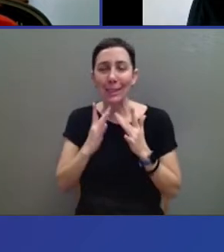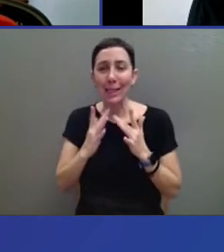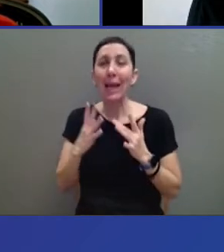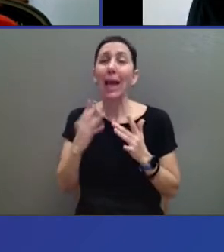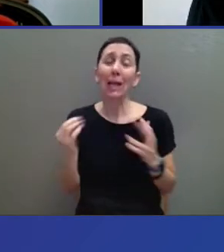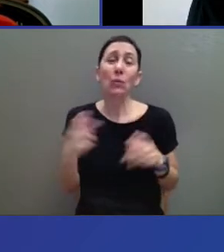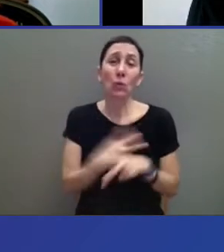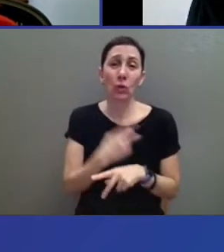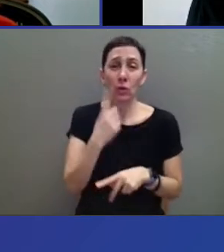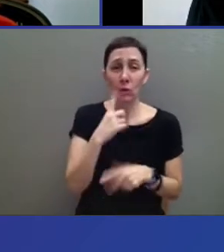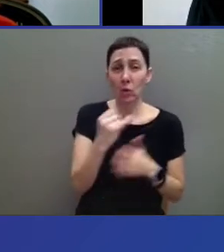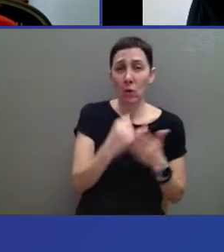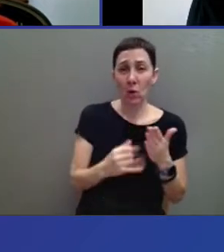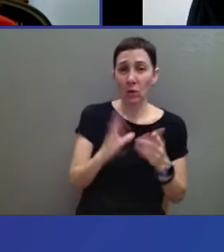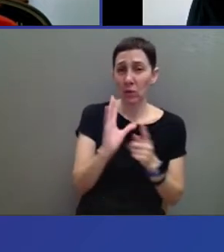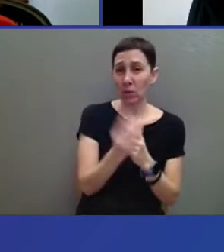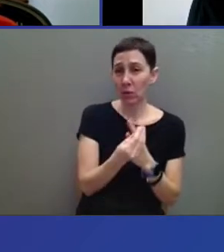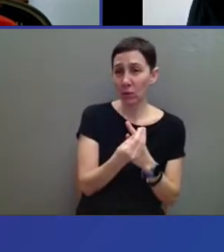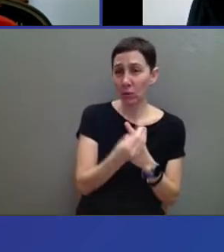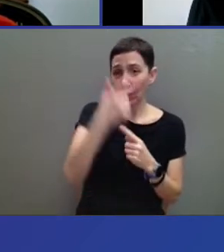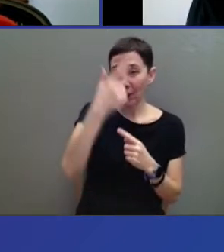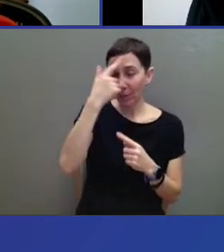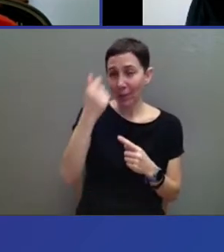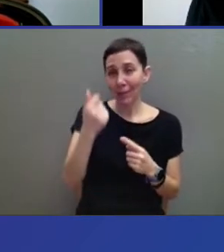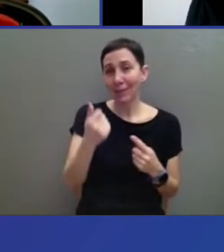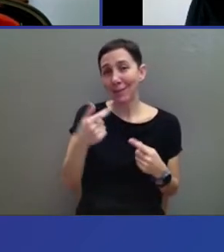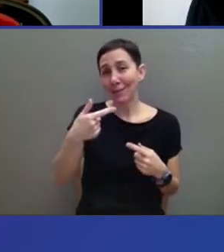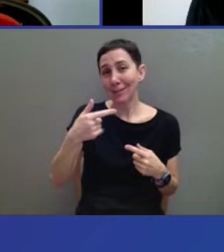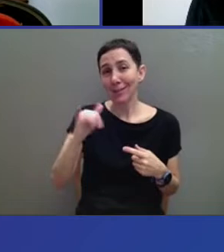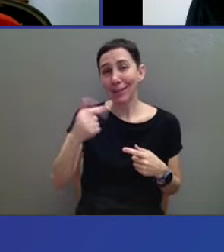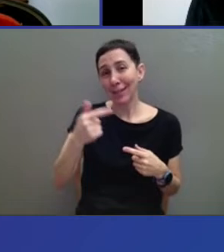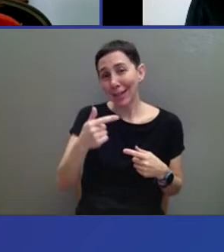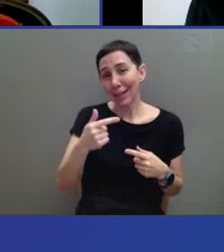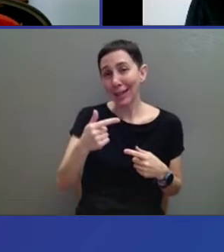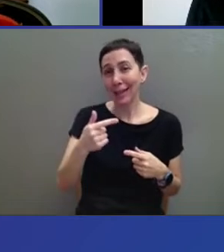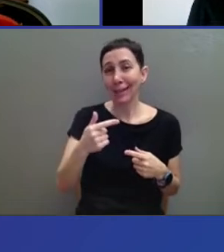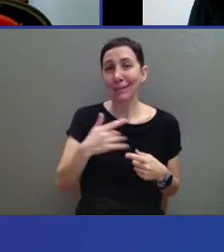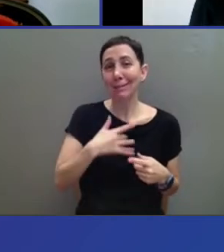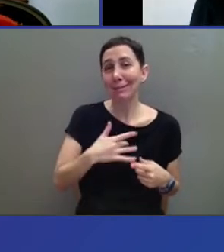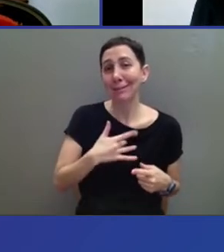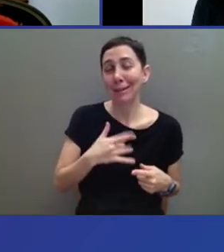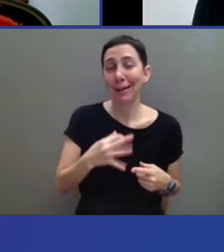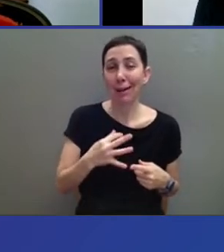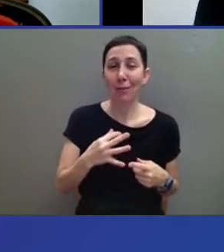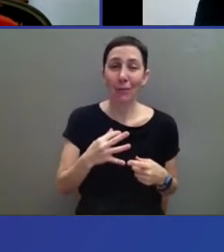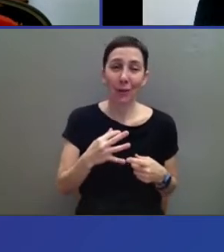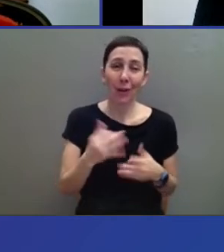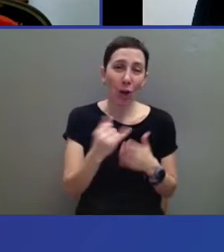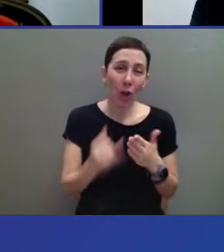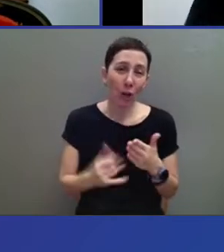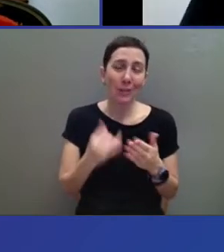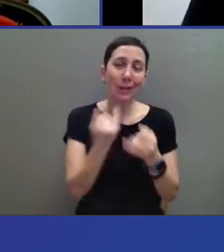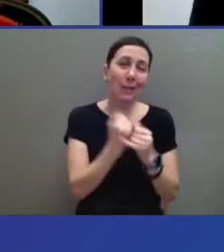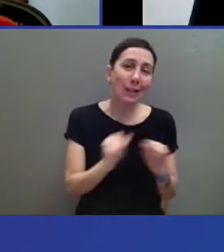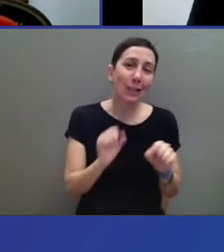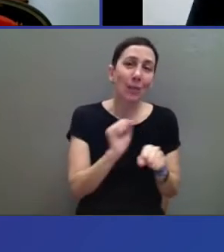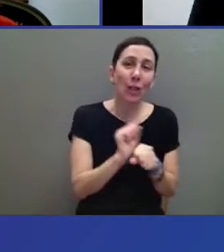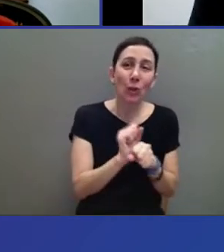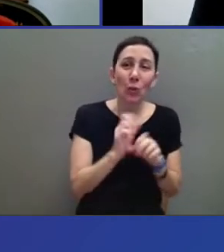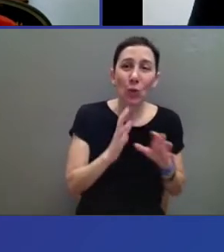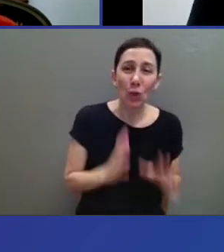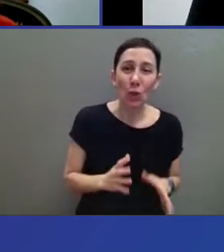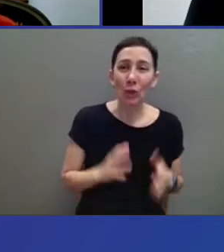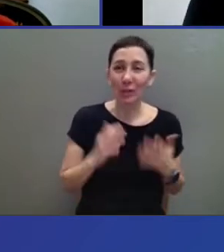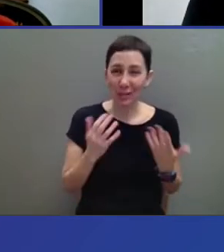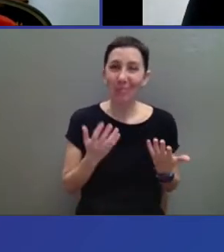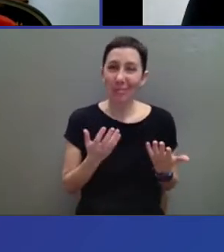culture because of the gig nature and the independent worker way in which the economy